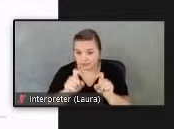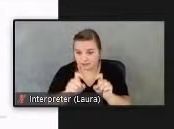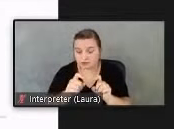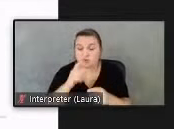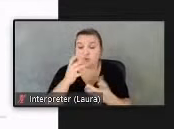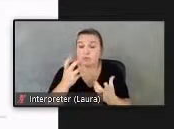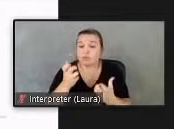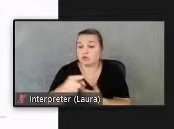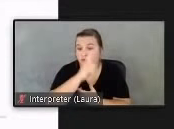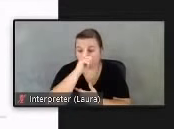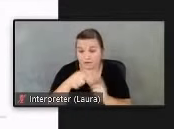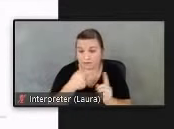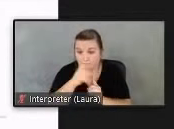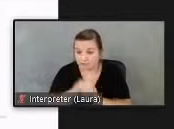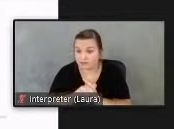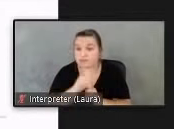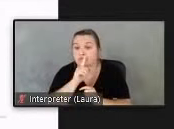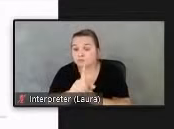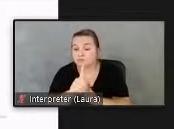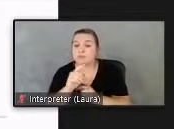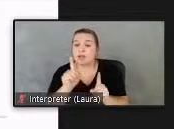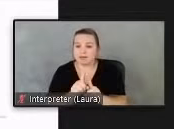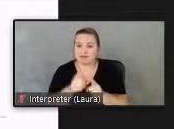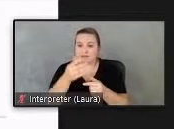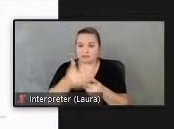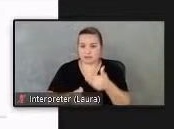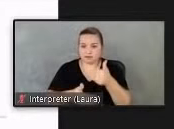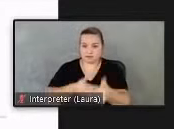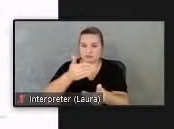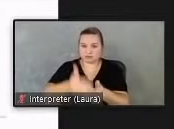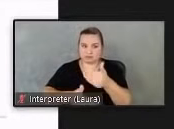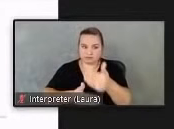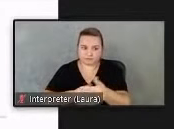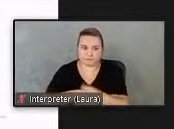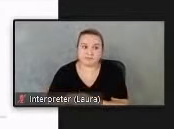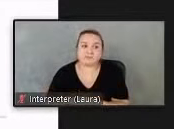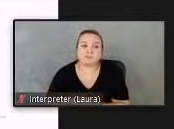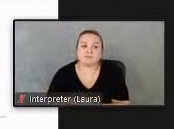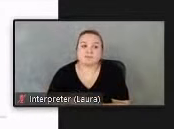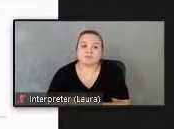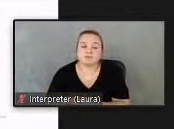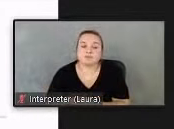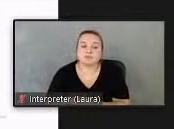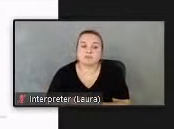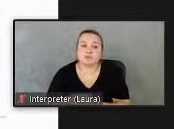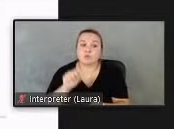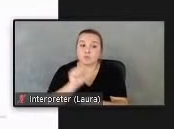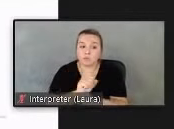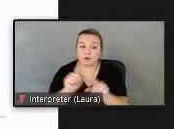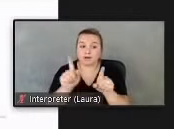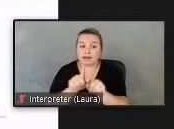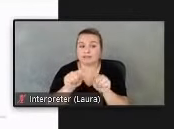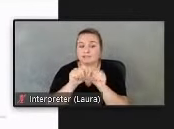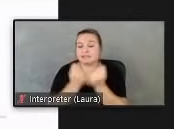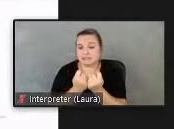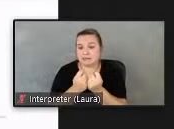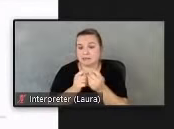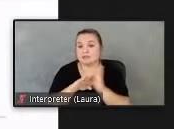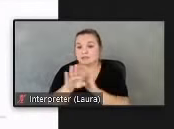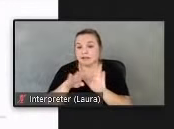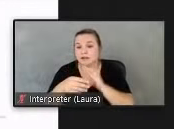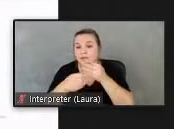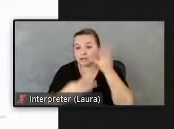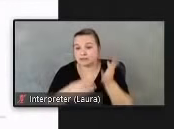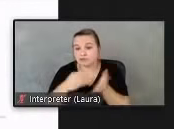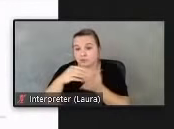this, truly, think about these as steps, is work as a team. Develop a list of students